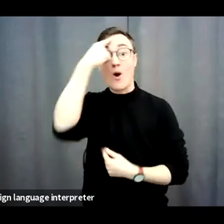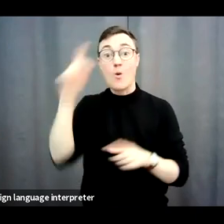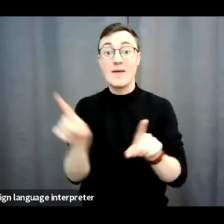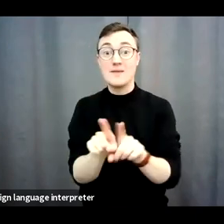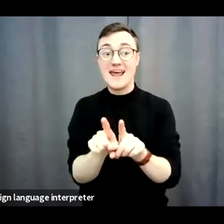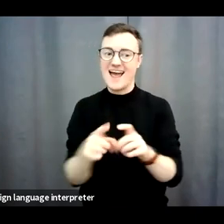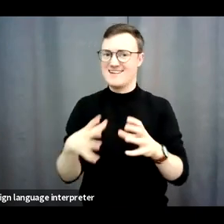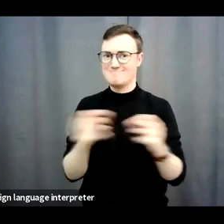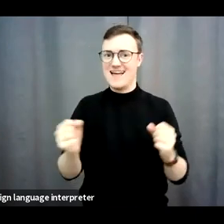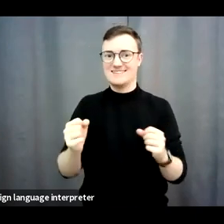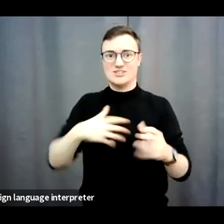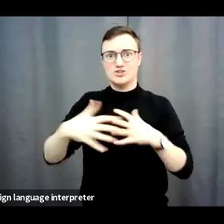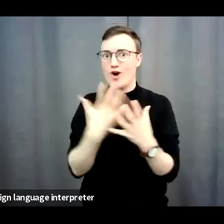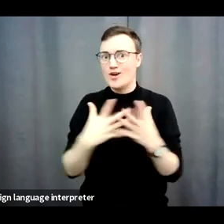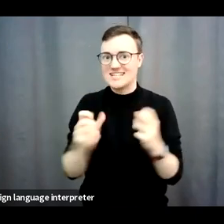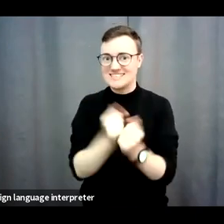thing.